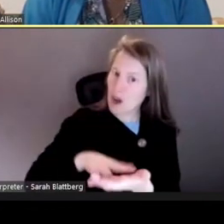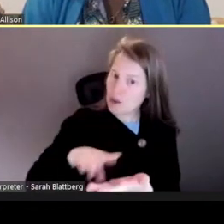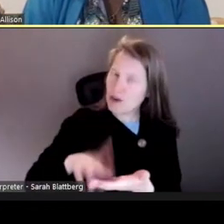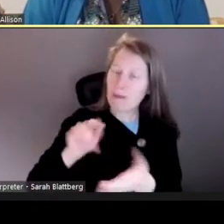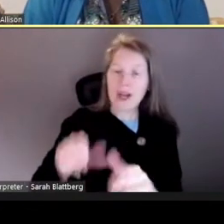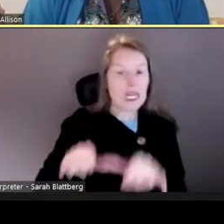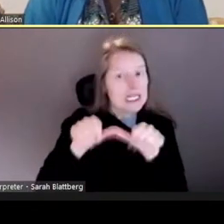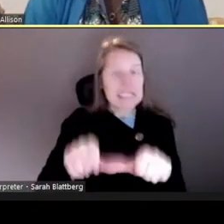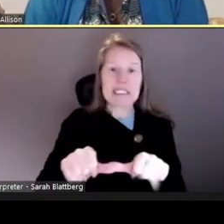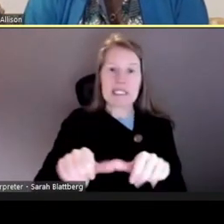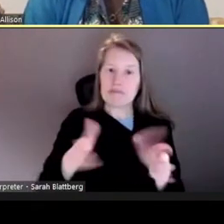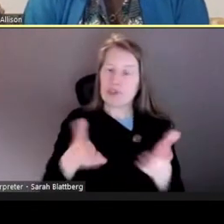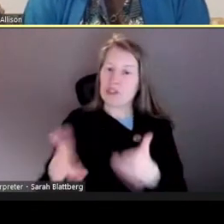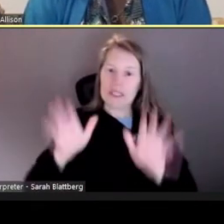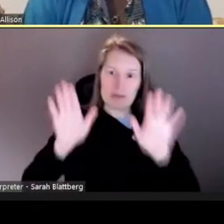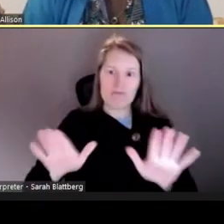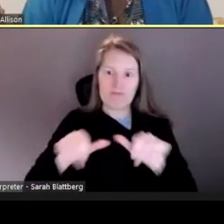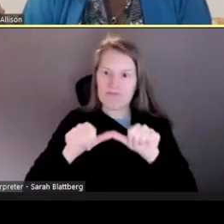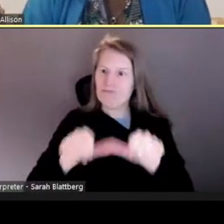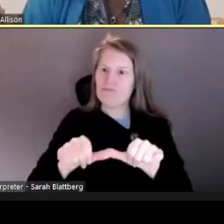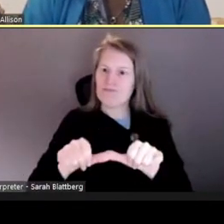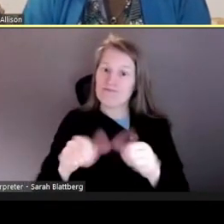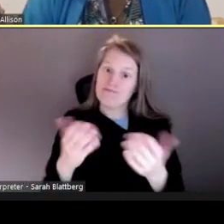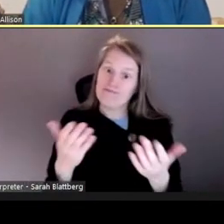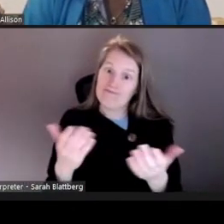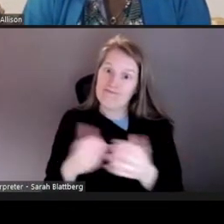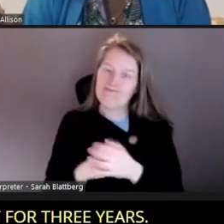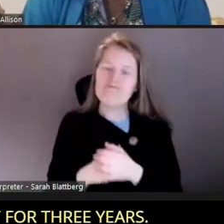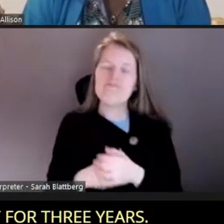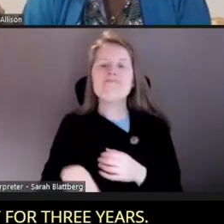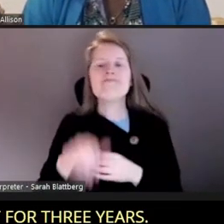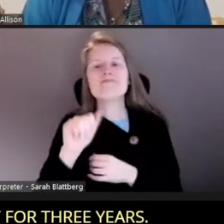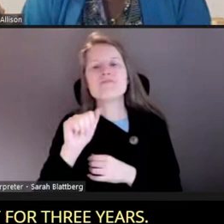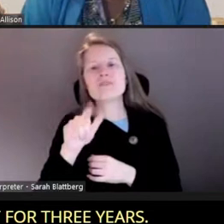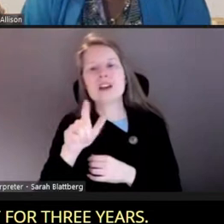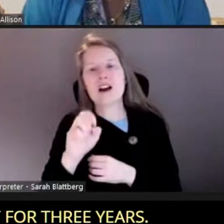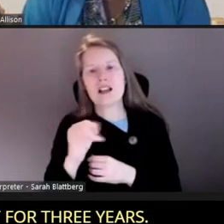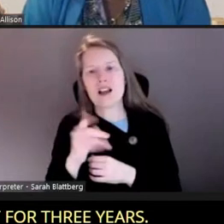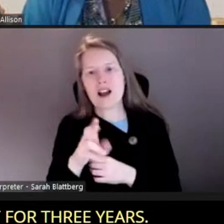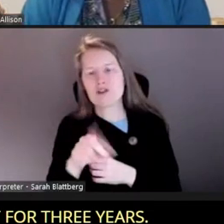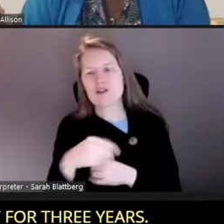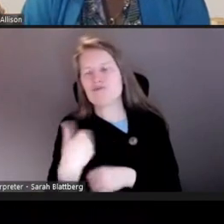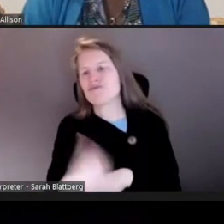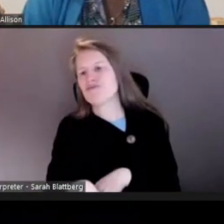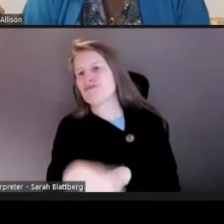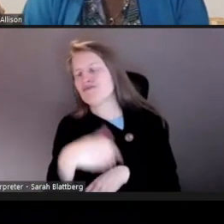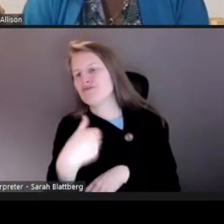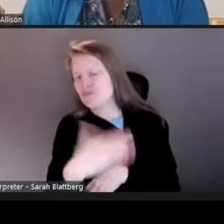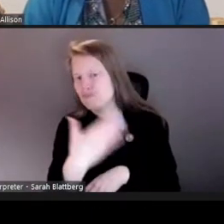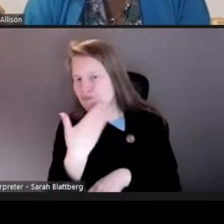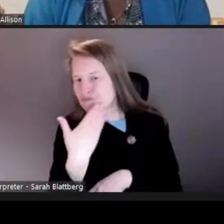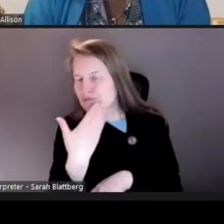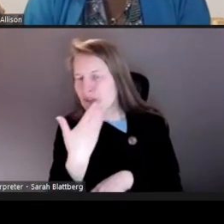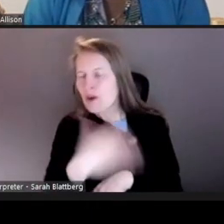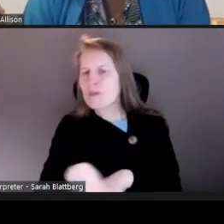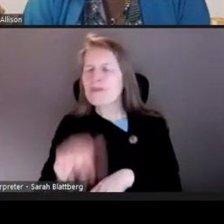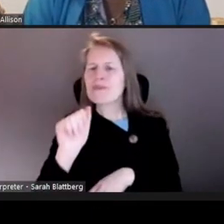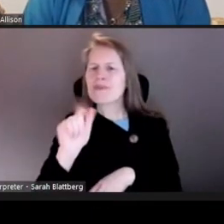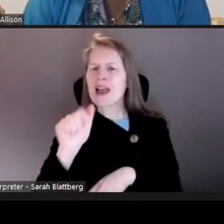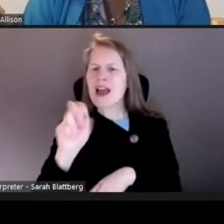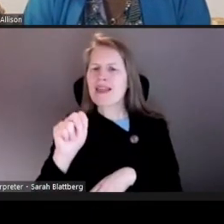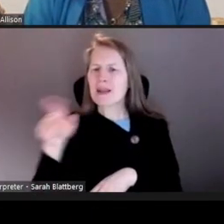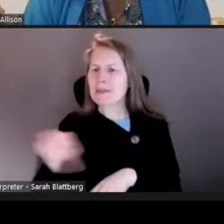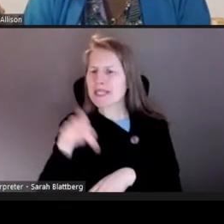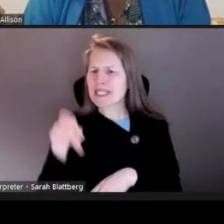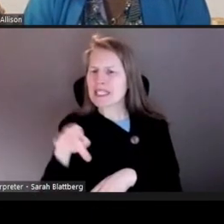consistent service. Got it. Thanks, Adaro. So Alan Patton, I'd love to come back to you because it sounds like, you know, is there